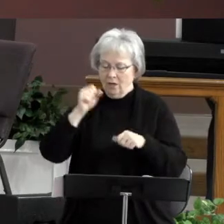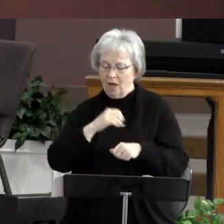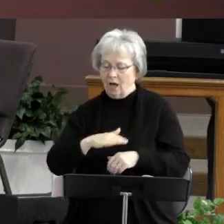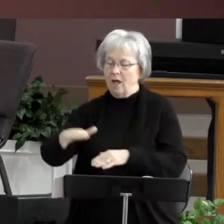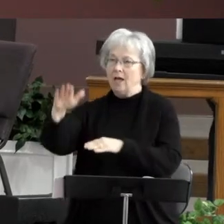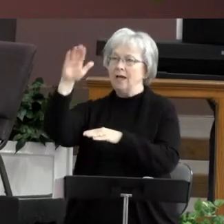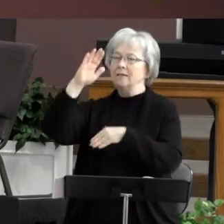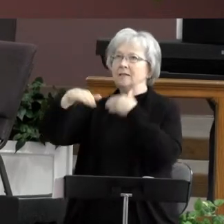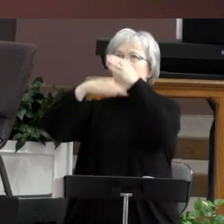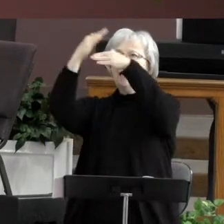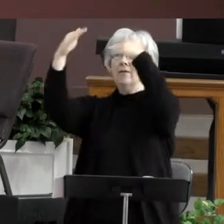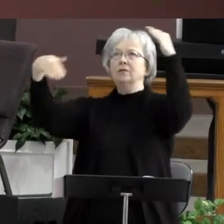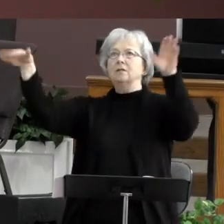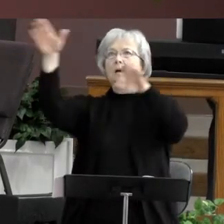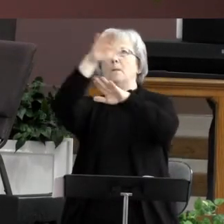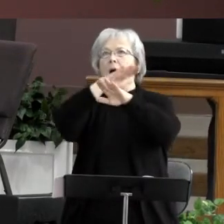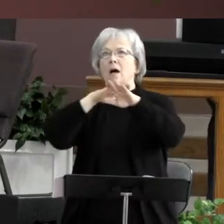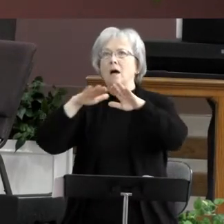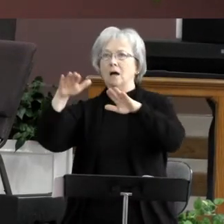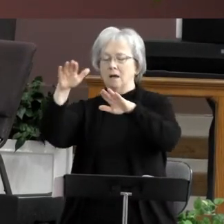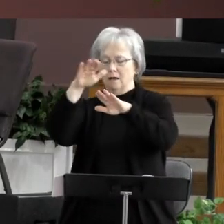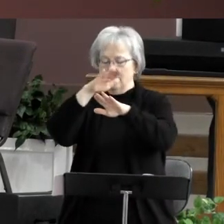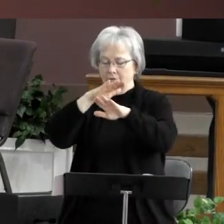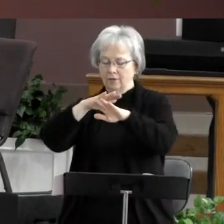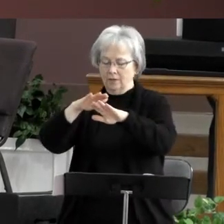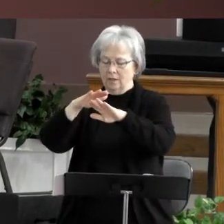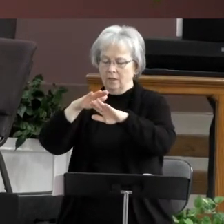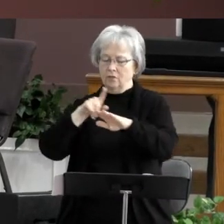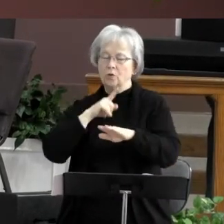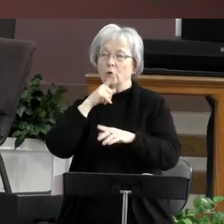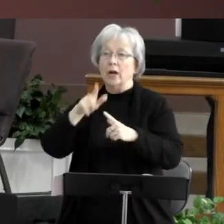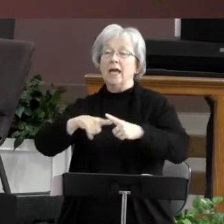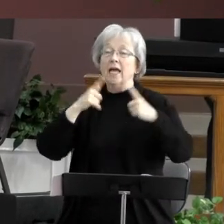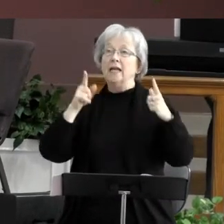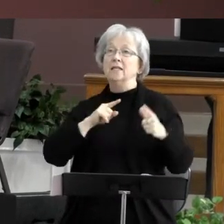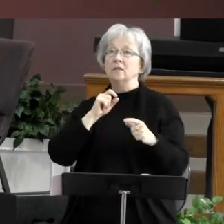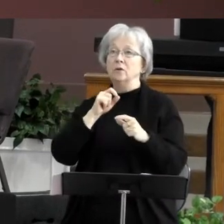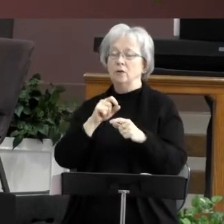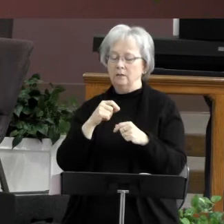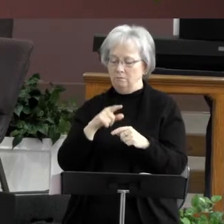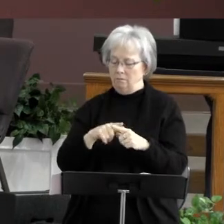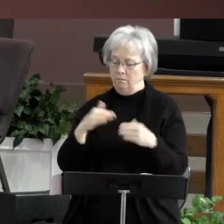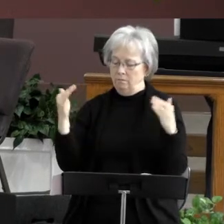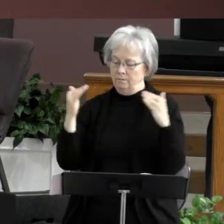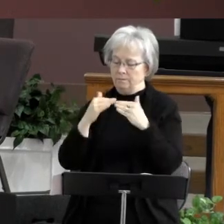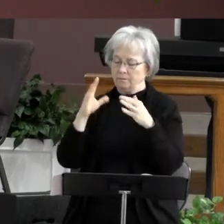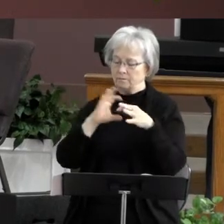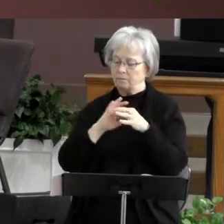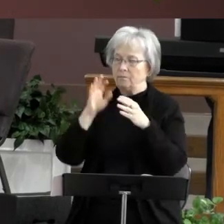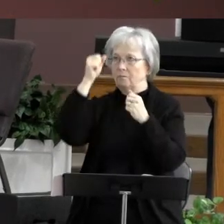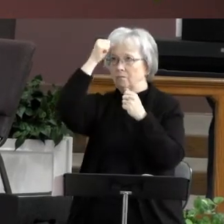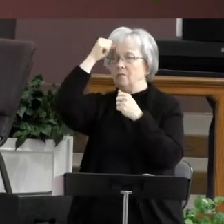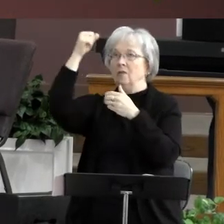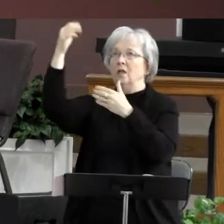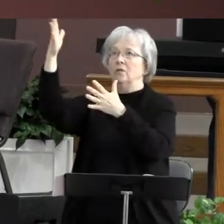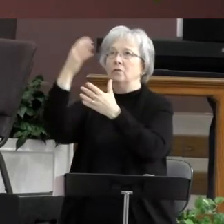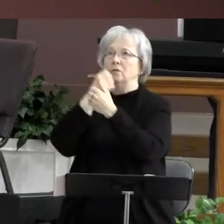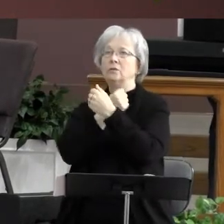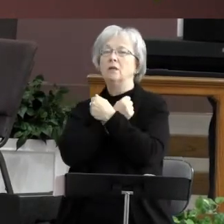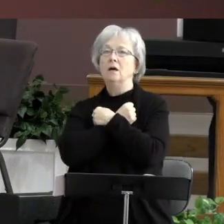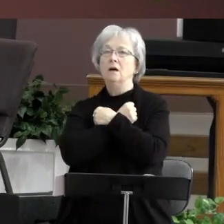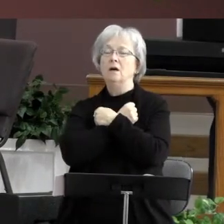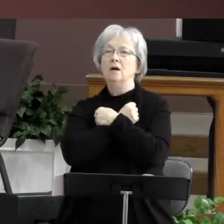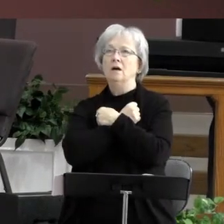For as high as the heavens above, so great is the measure of our